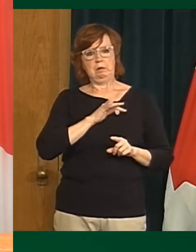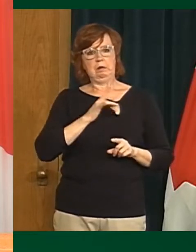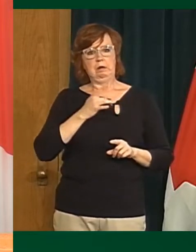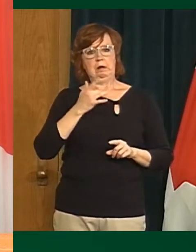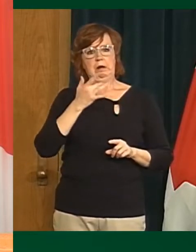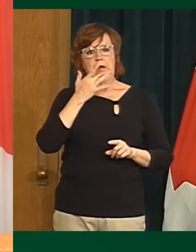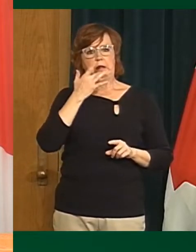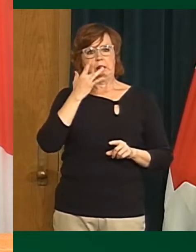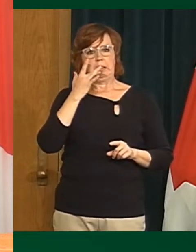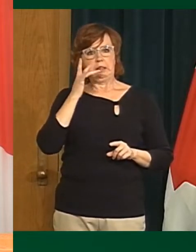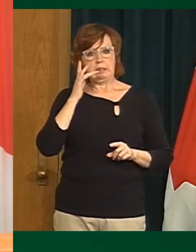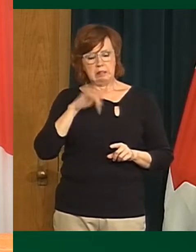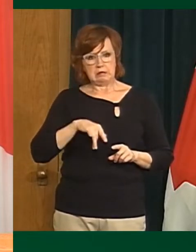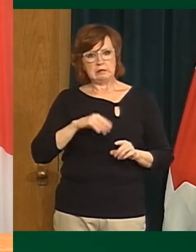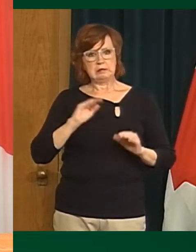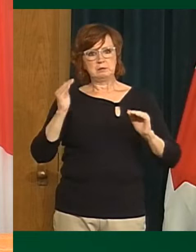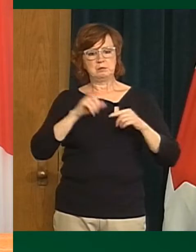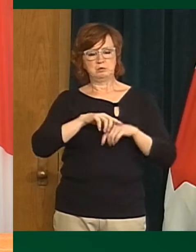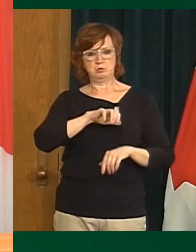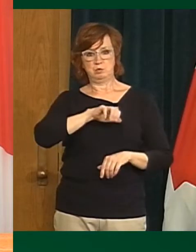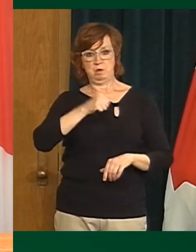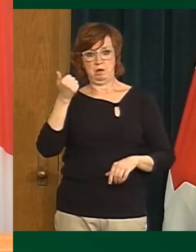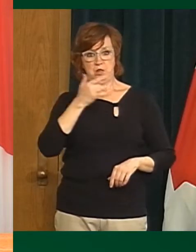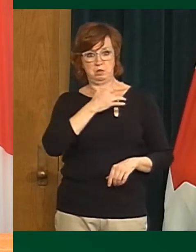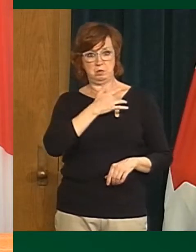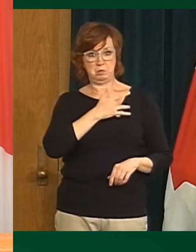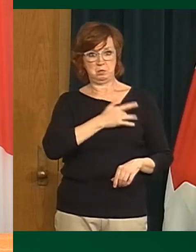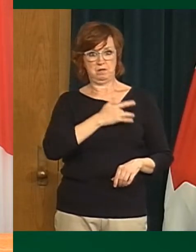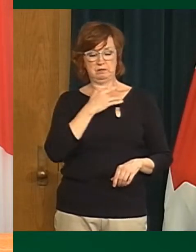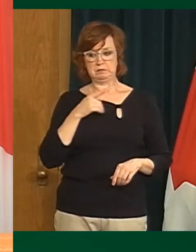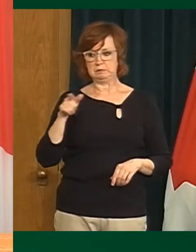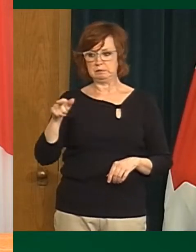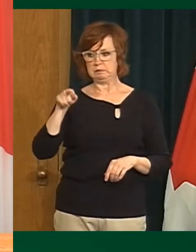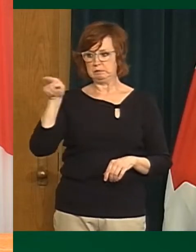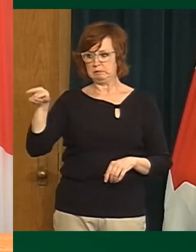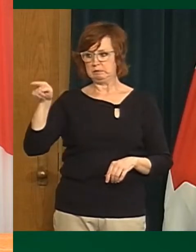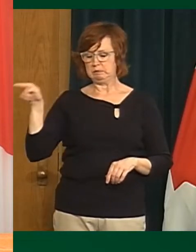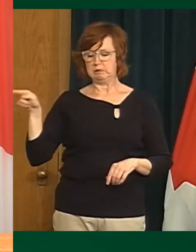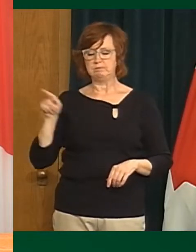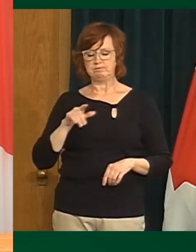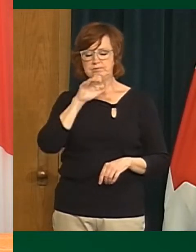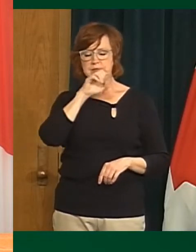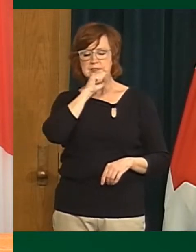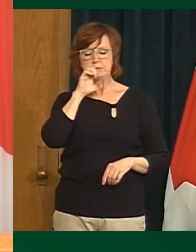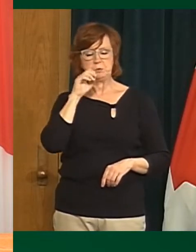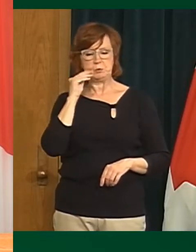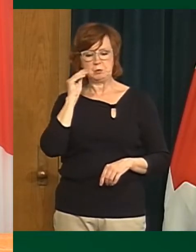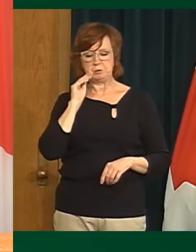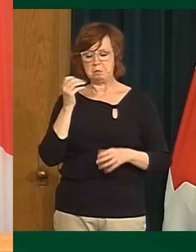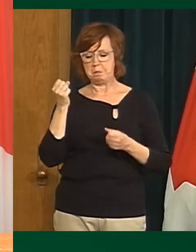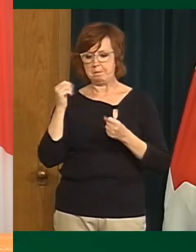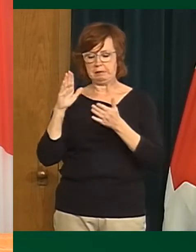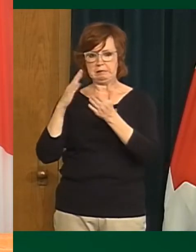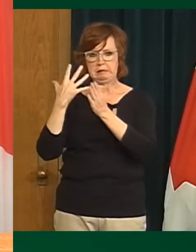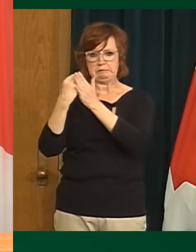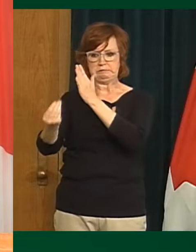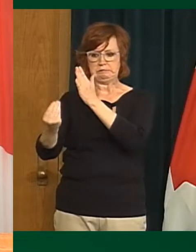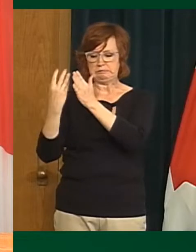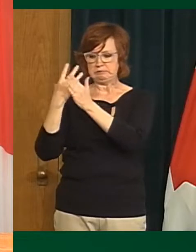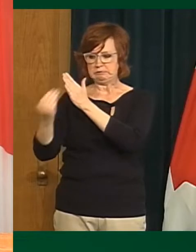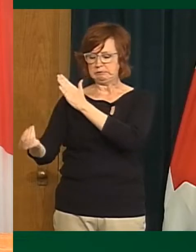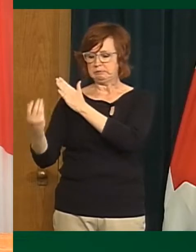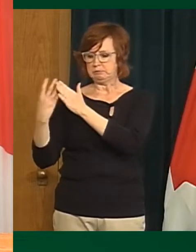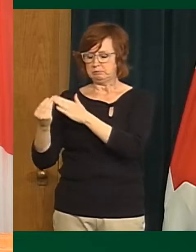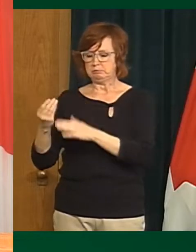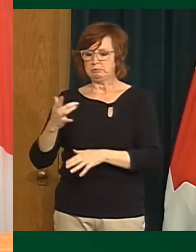care facilities. So that is the deaths. If you look at our total cumulative hospitalizations, and we need to understand that as well, that